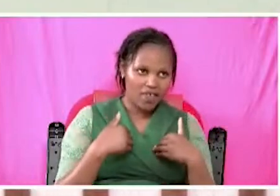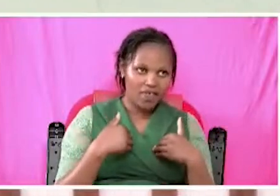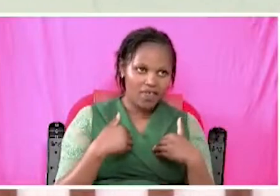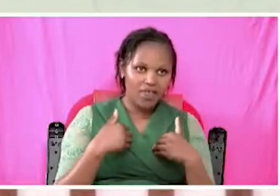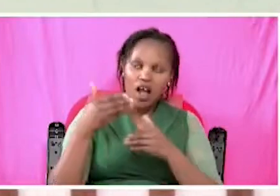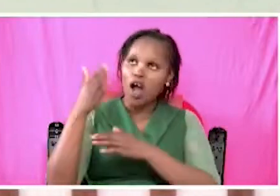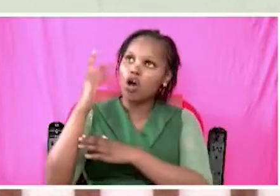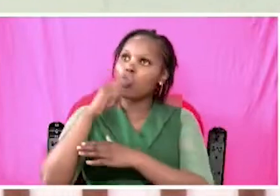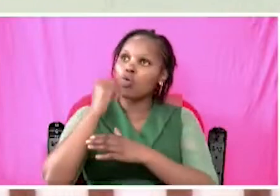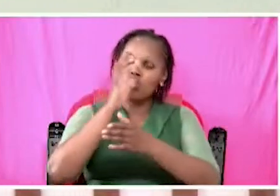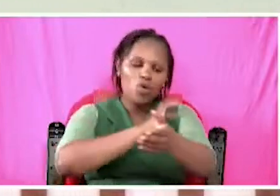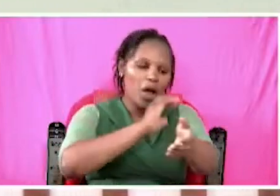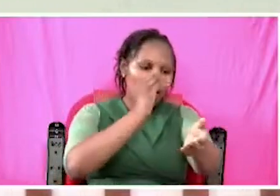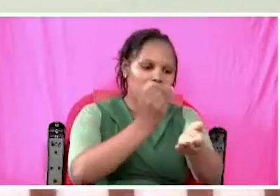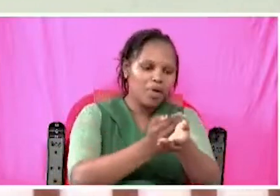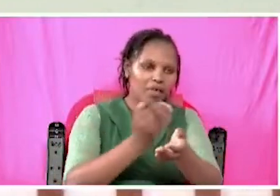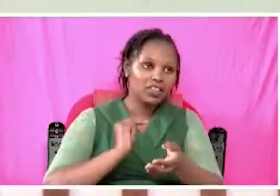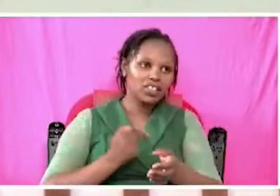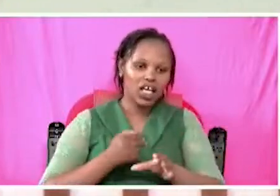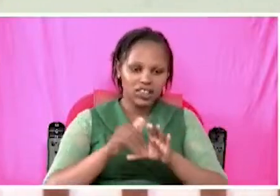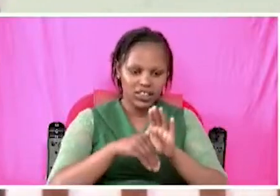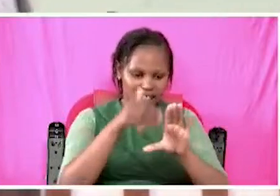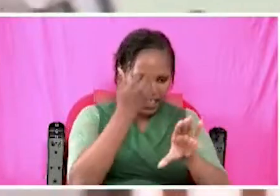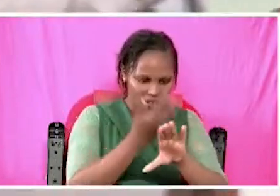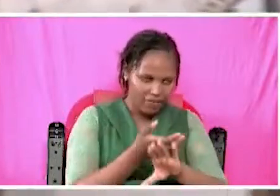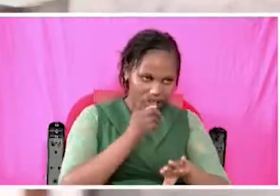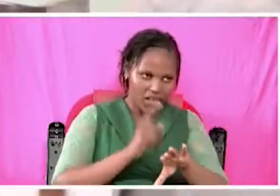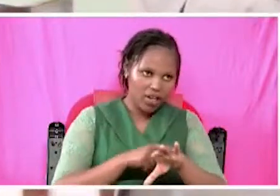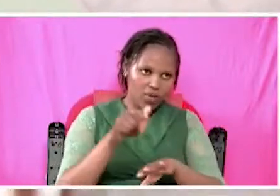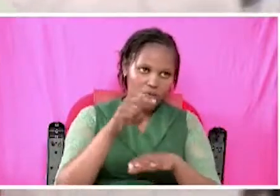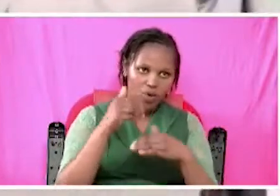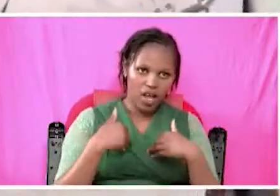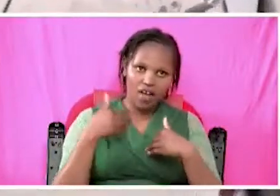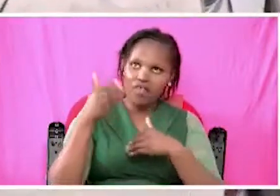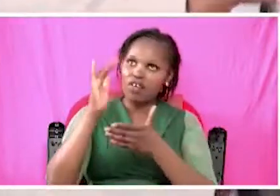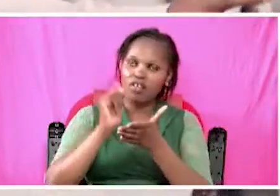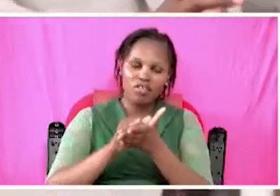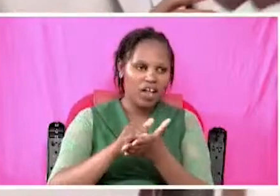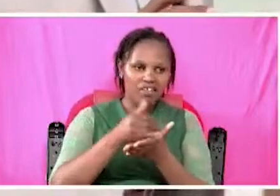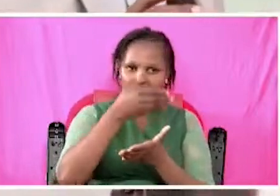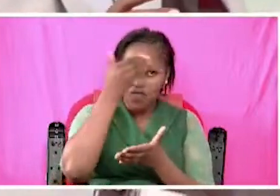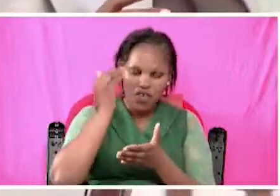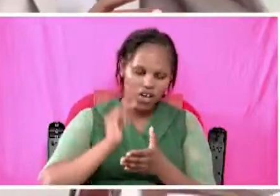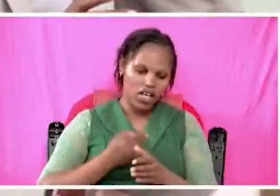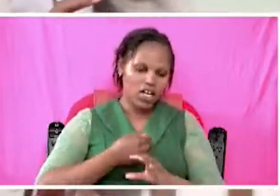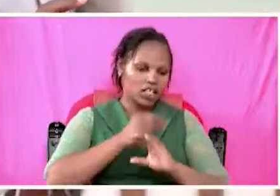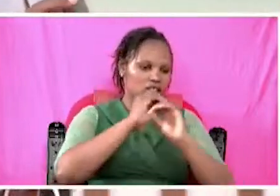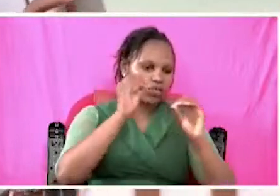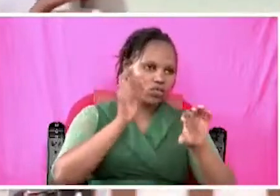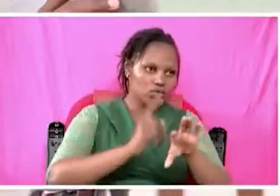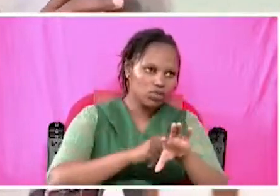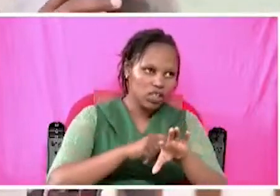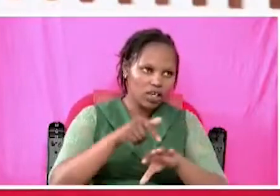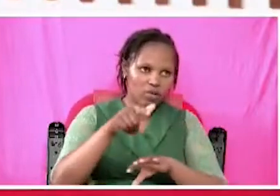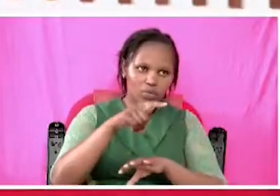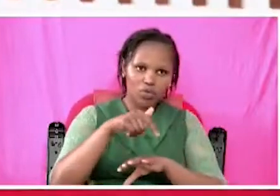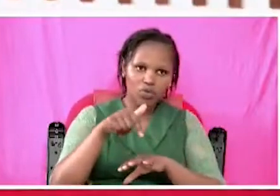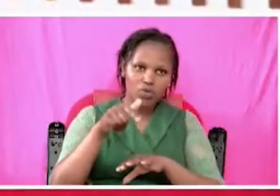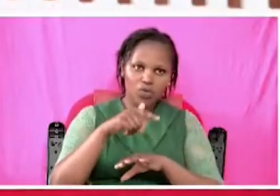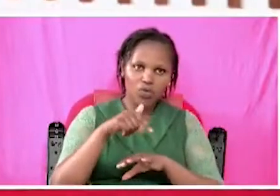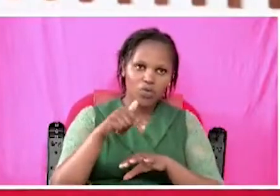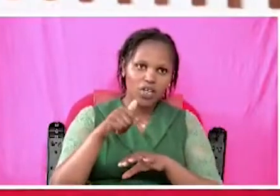empowers us in difficult times. We have a God that doesn't forget us. When we are on own high, he is with